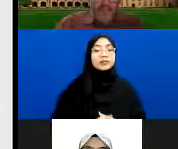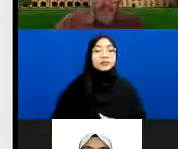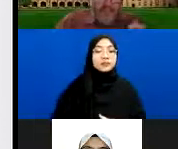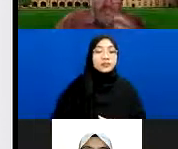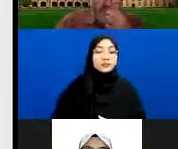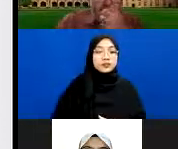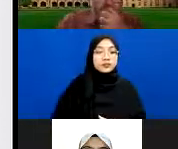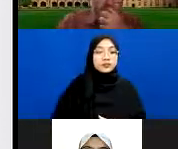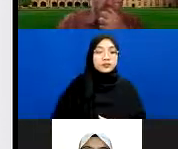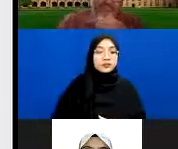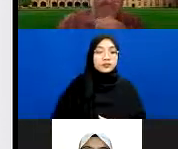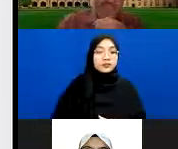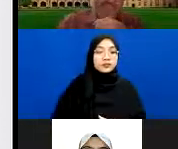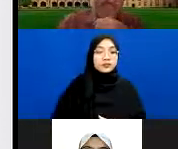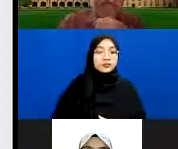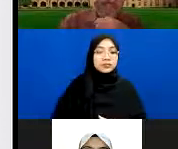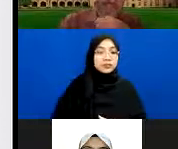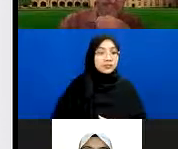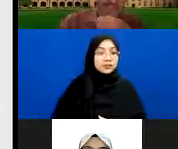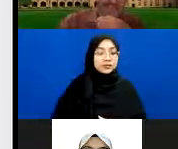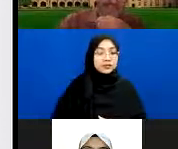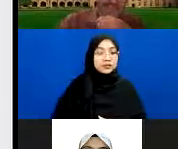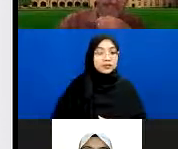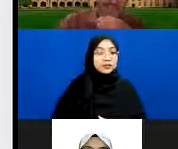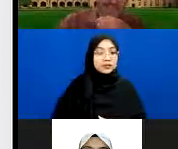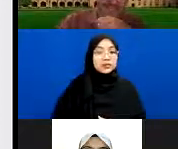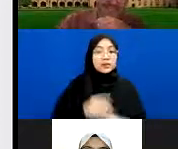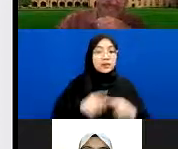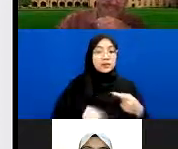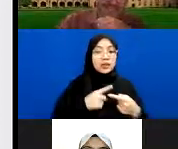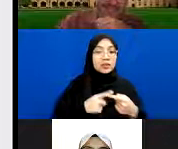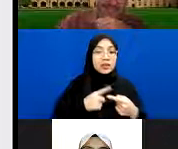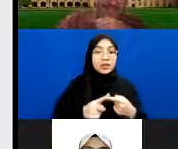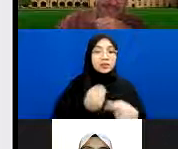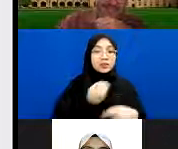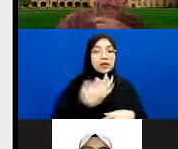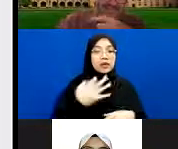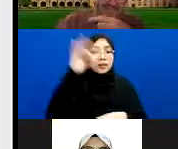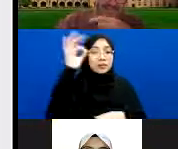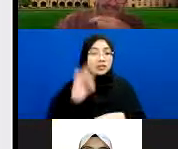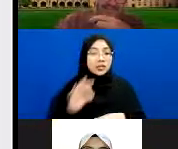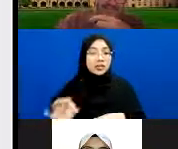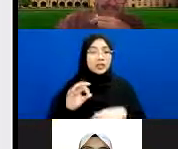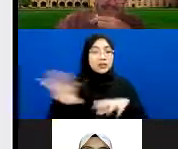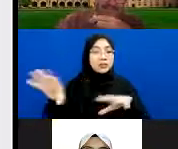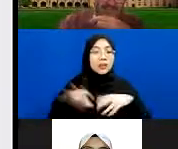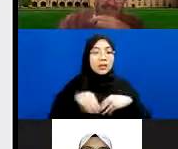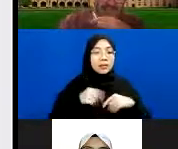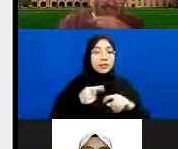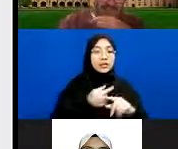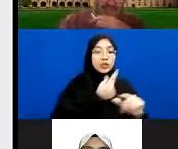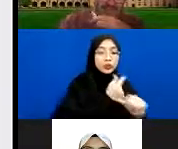when we are doing the proposal were: how much is the percentage of the acceptance